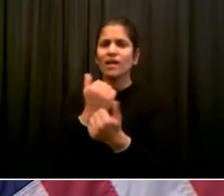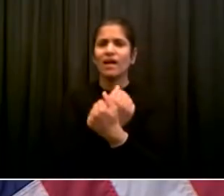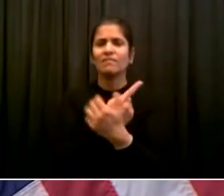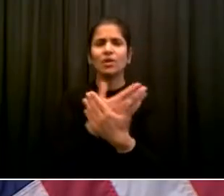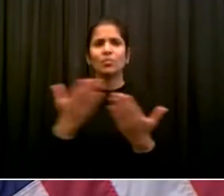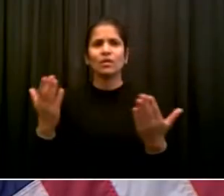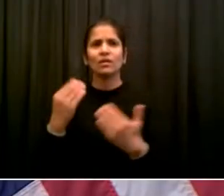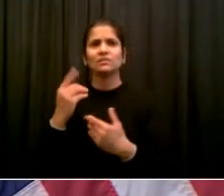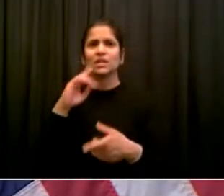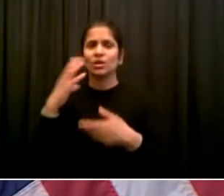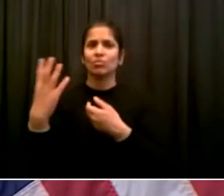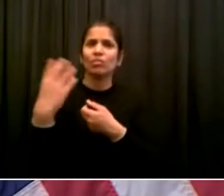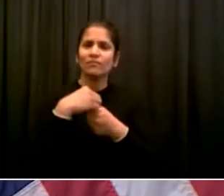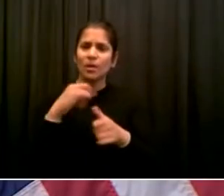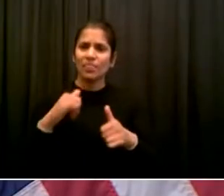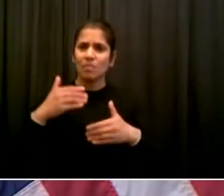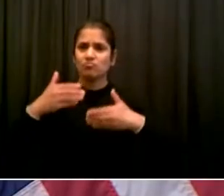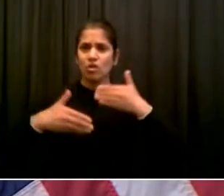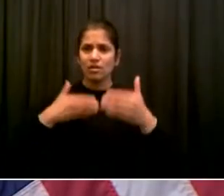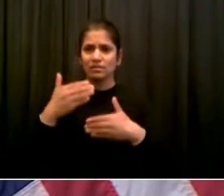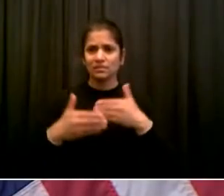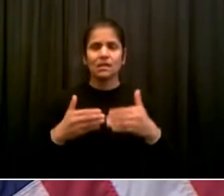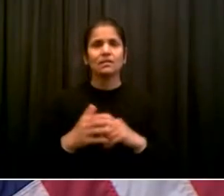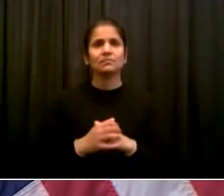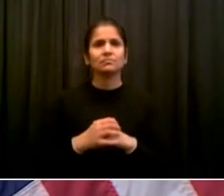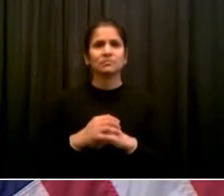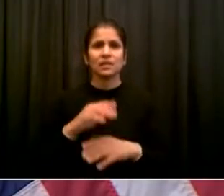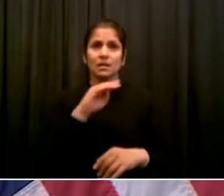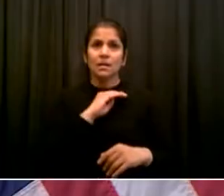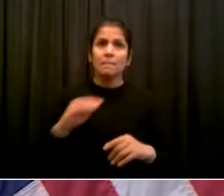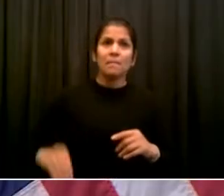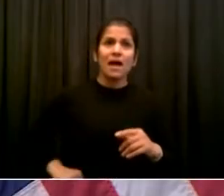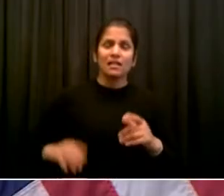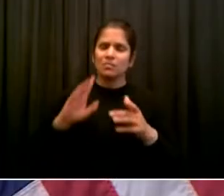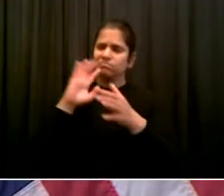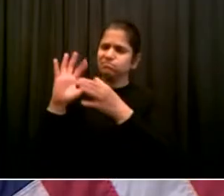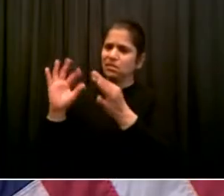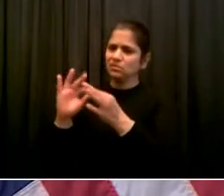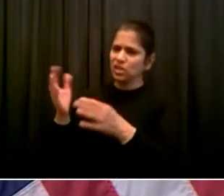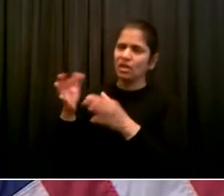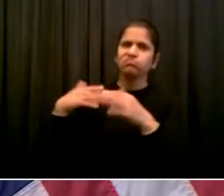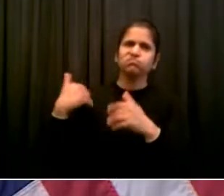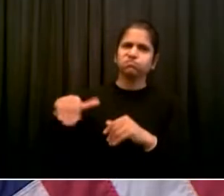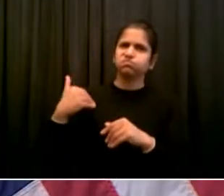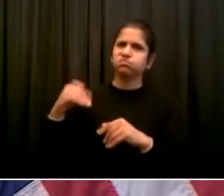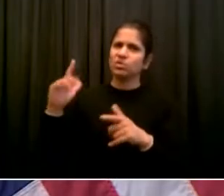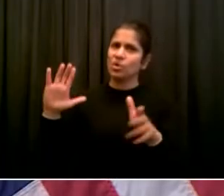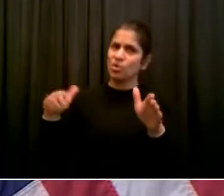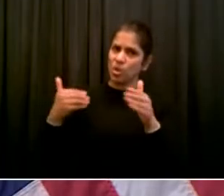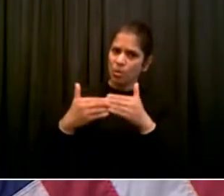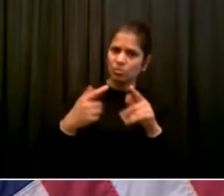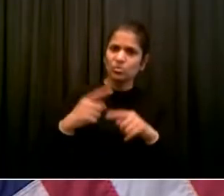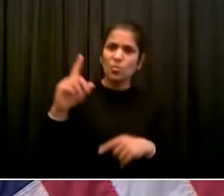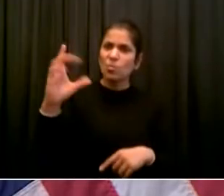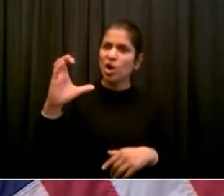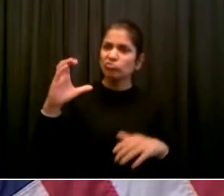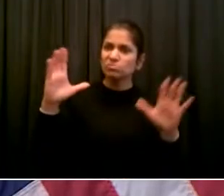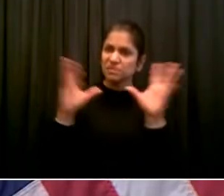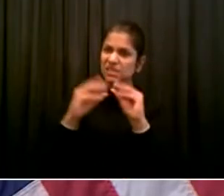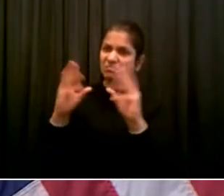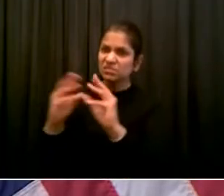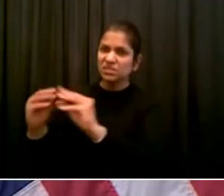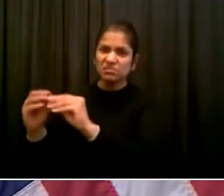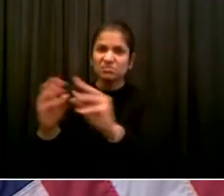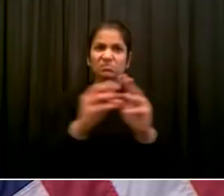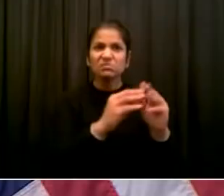The mayor mentioned we've held close to 100 meetings. We've had periods where we are soliciting information from New